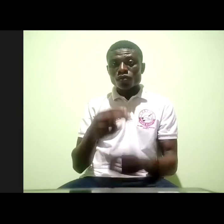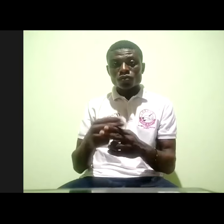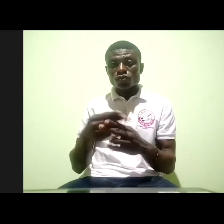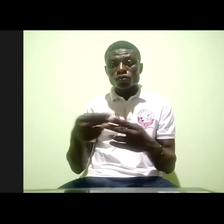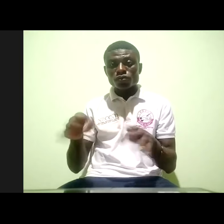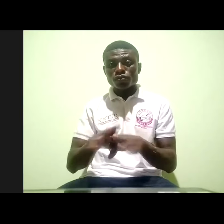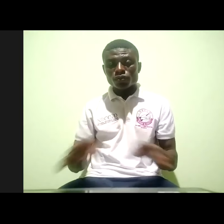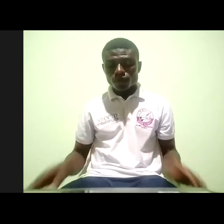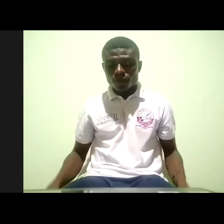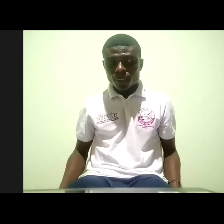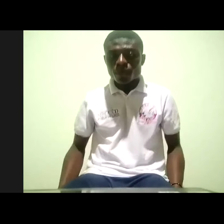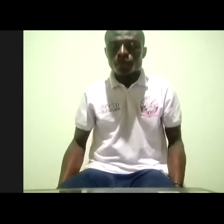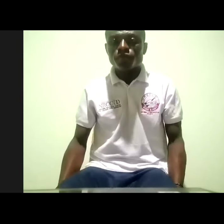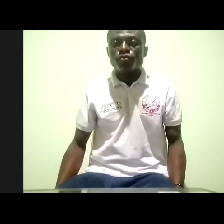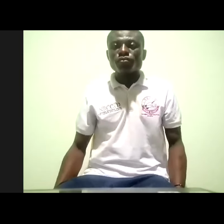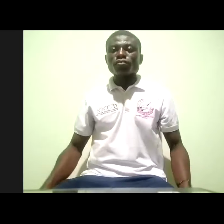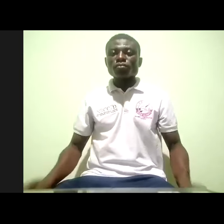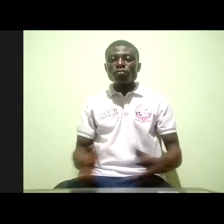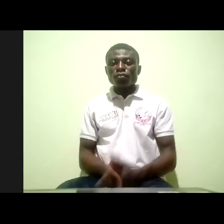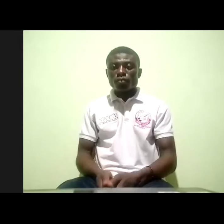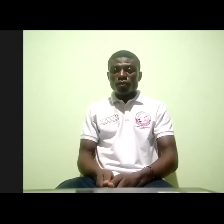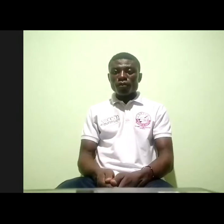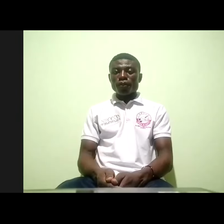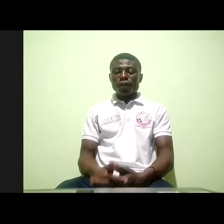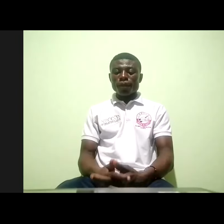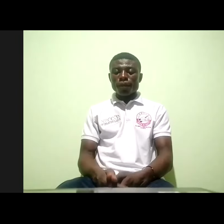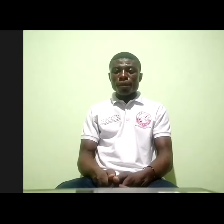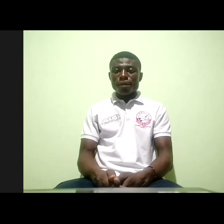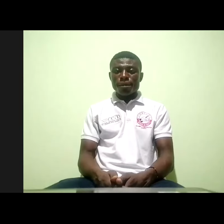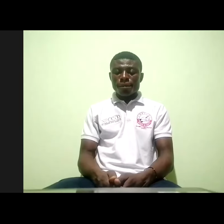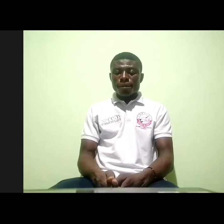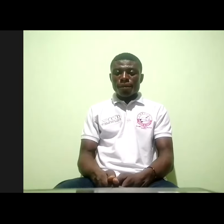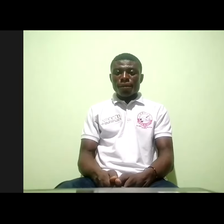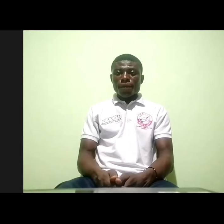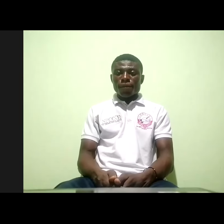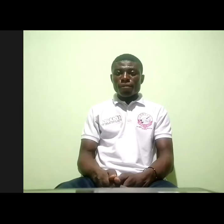please be brief as I unmute you to ask your question.